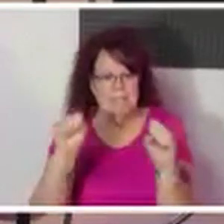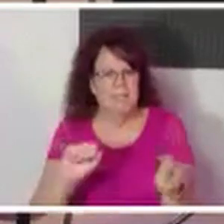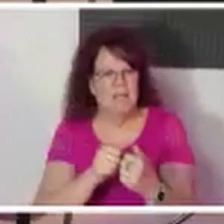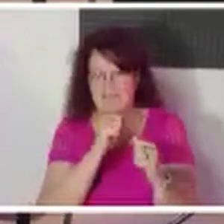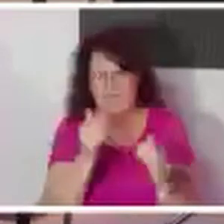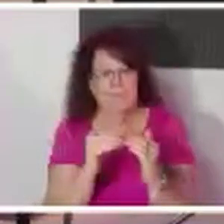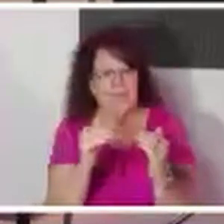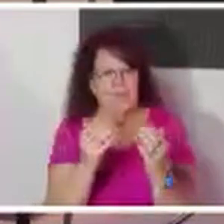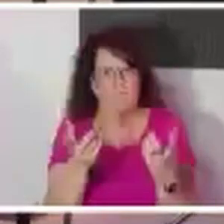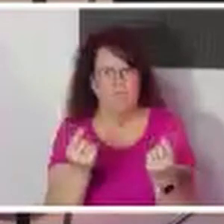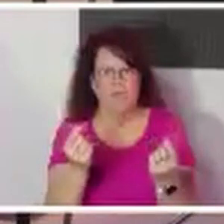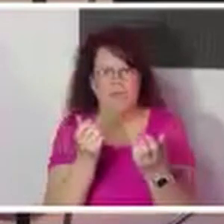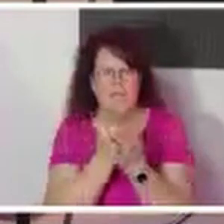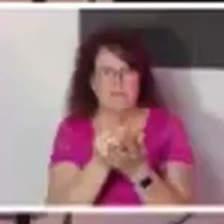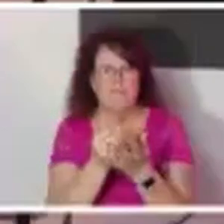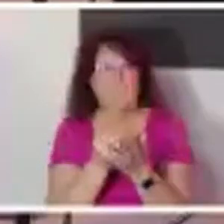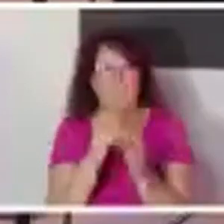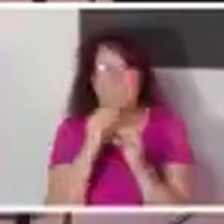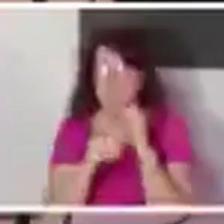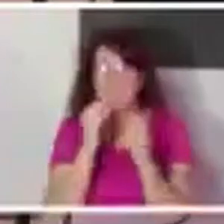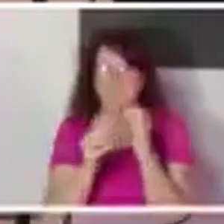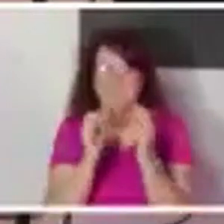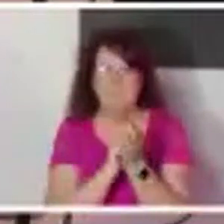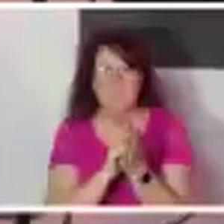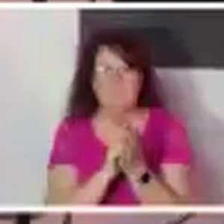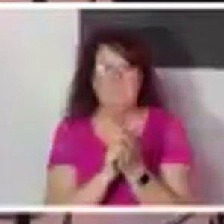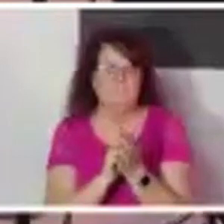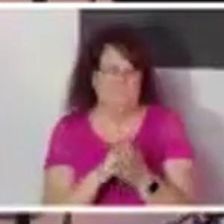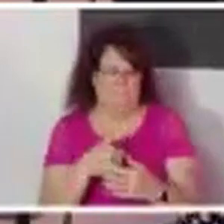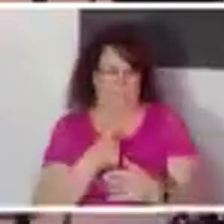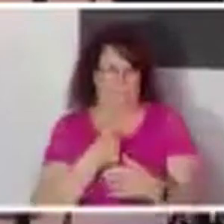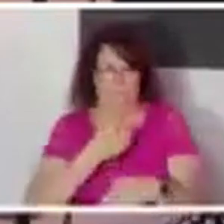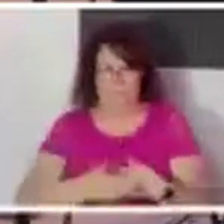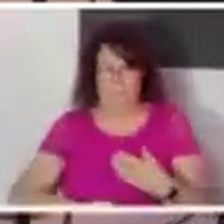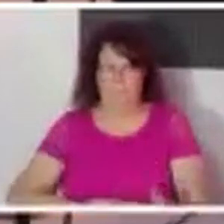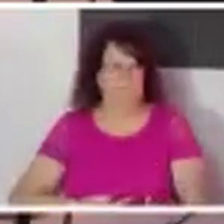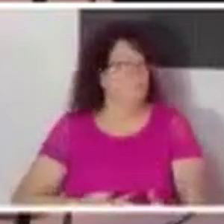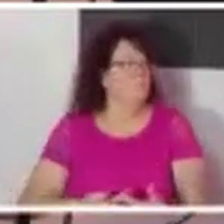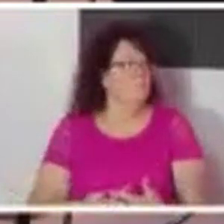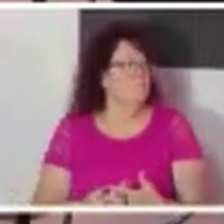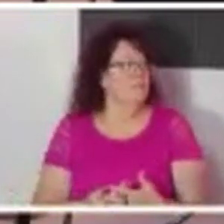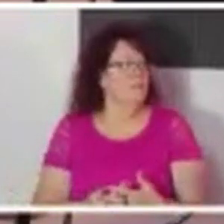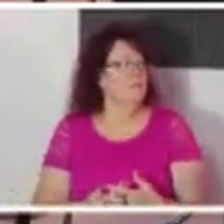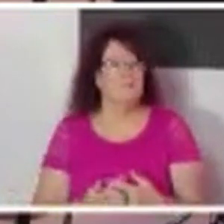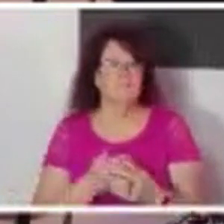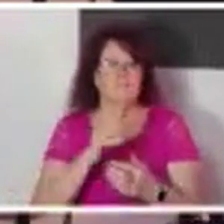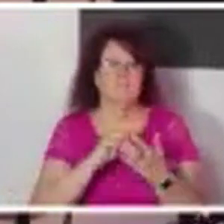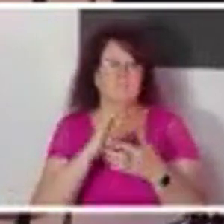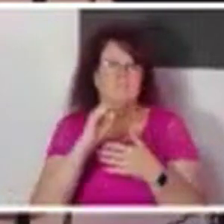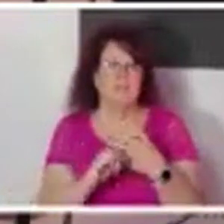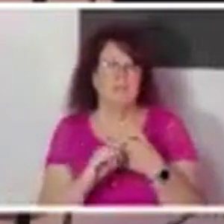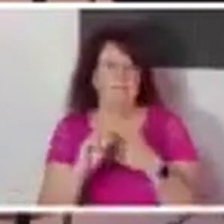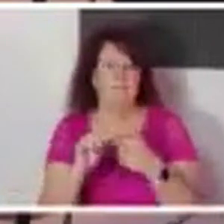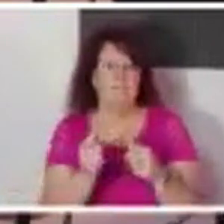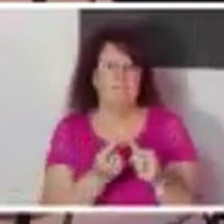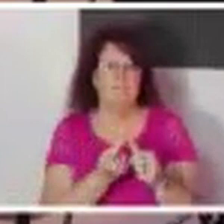to try and upend that. So myself, I'll give an introduction and kind of background on me first.